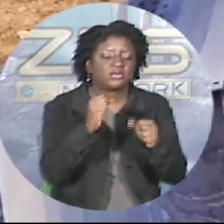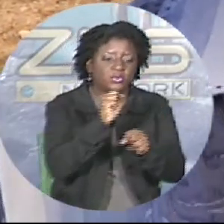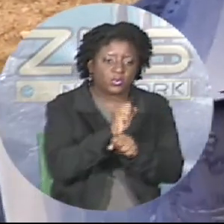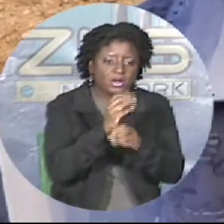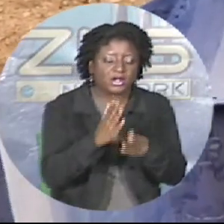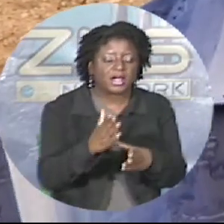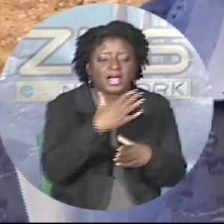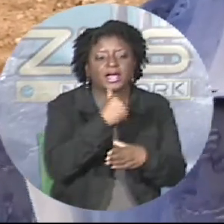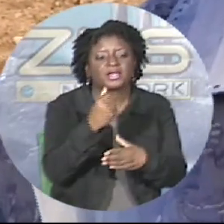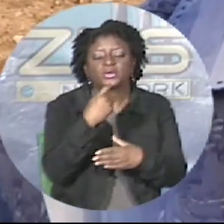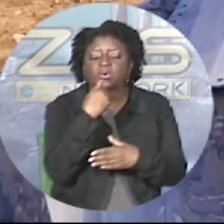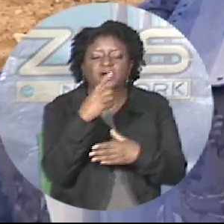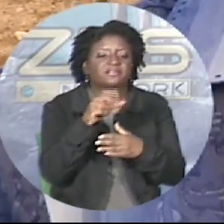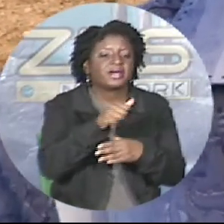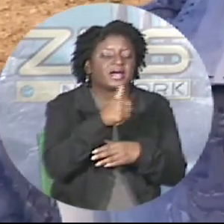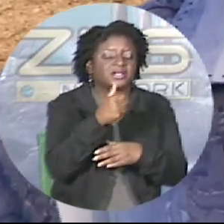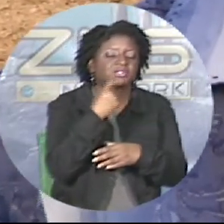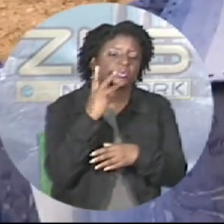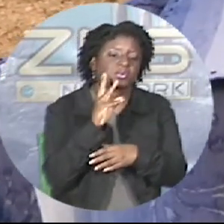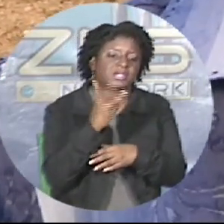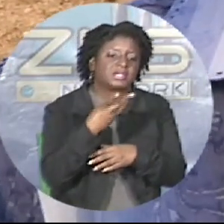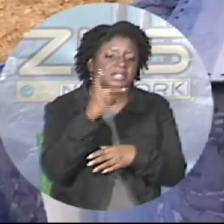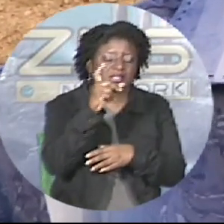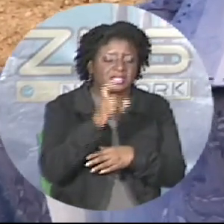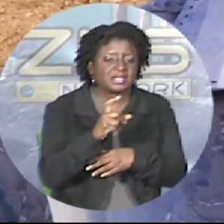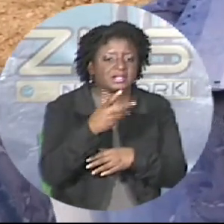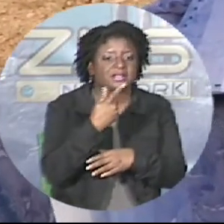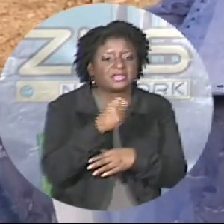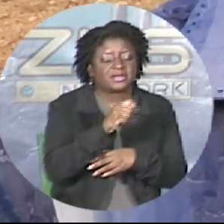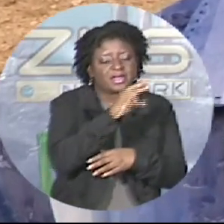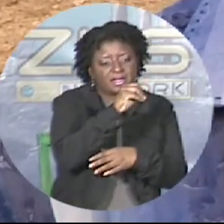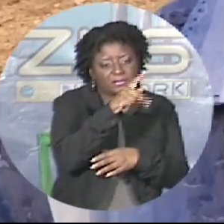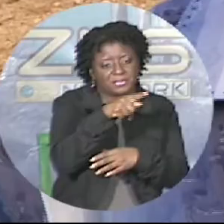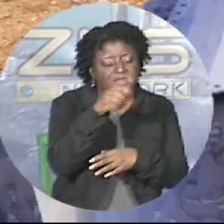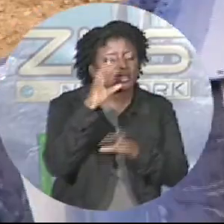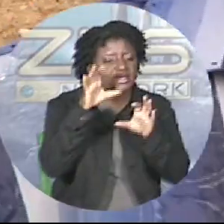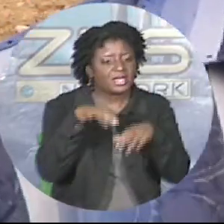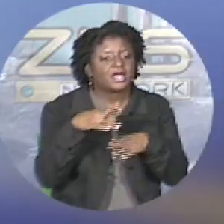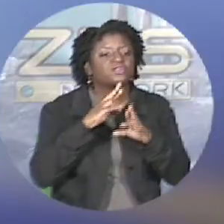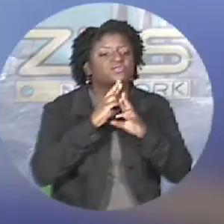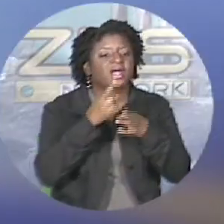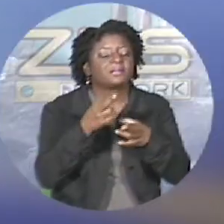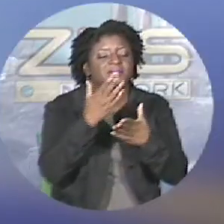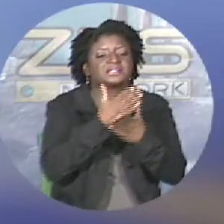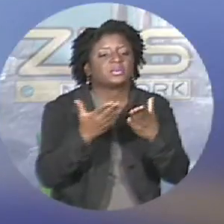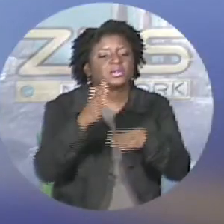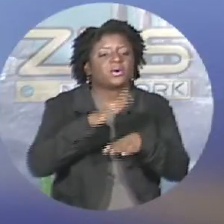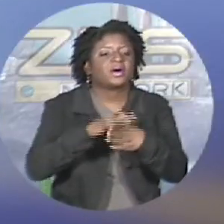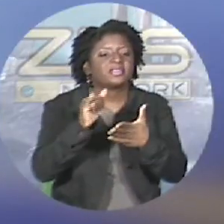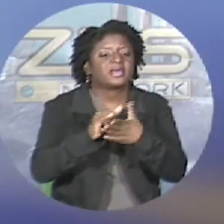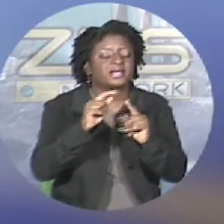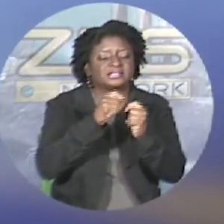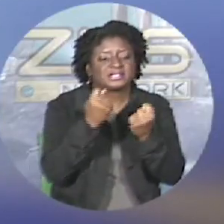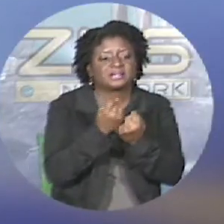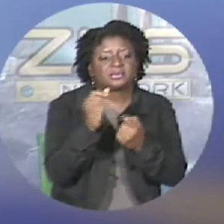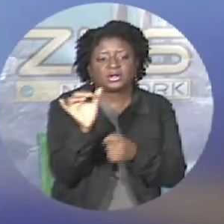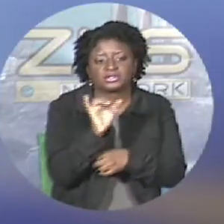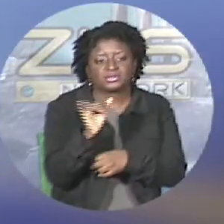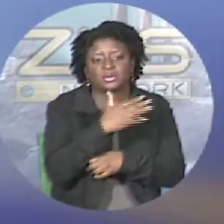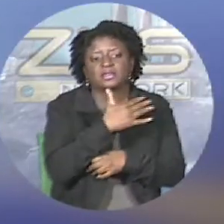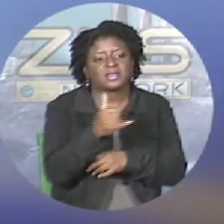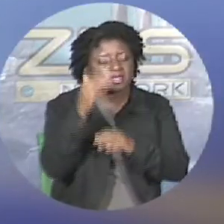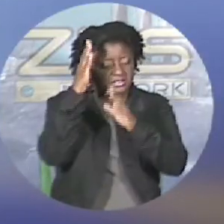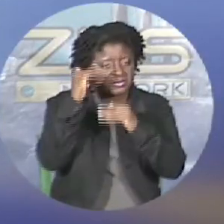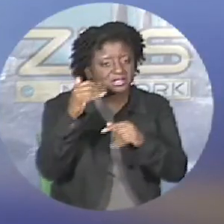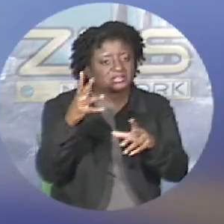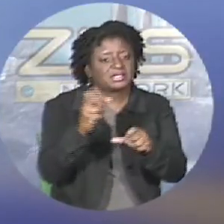the member of parliament would be able to recommend someone on that team as well. The Prime Minister says they expect to get